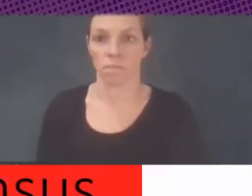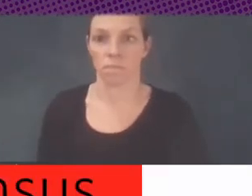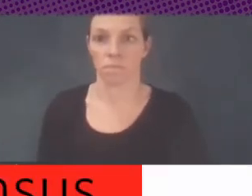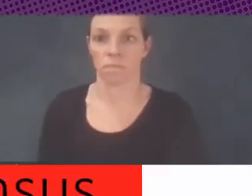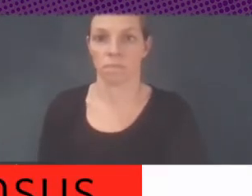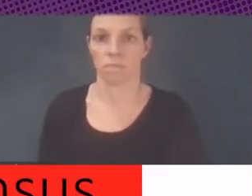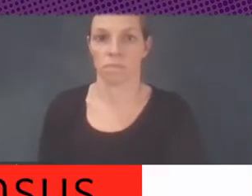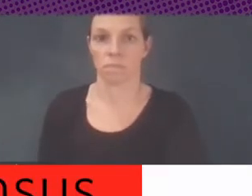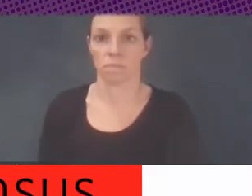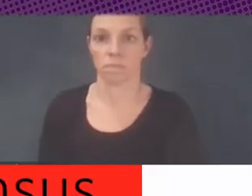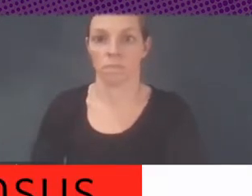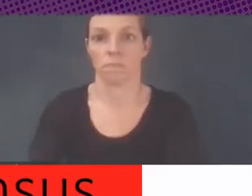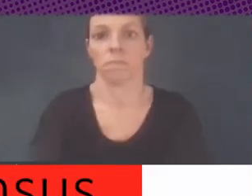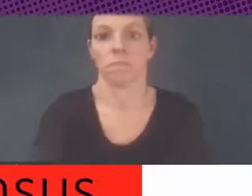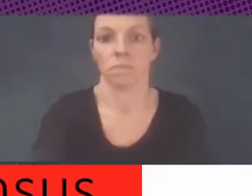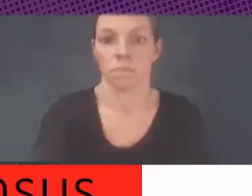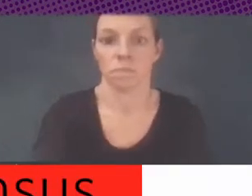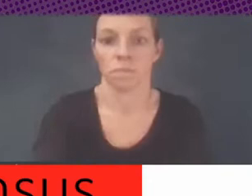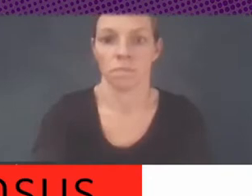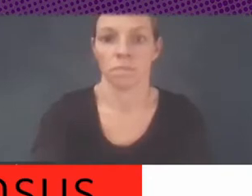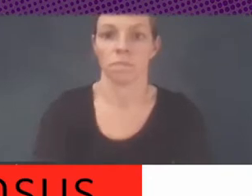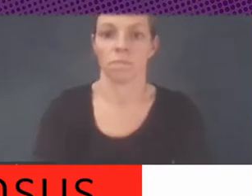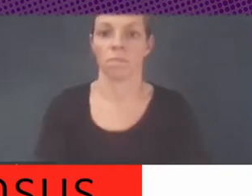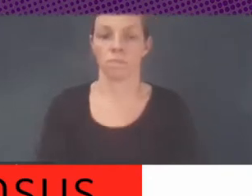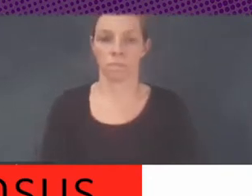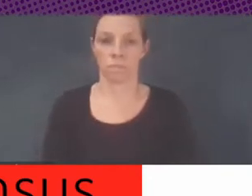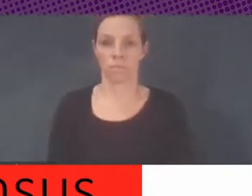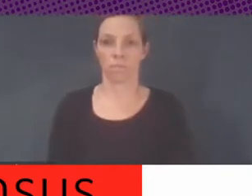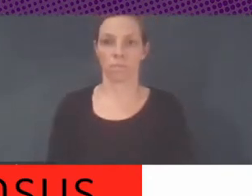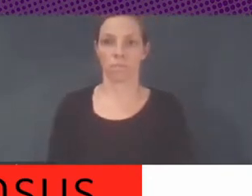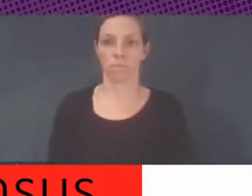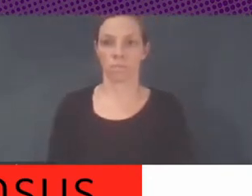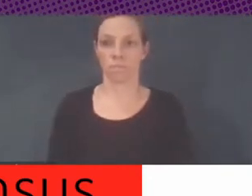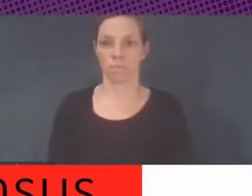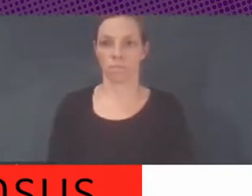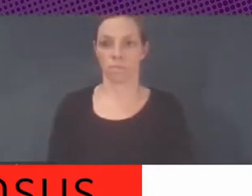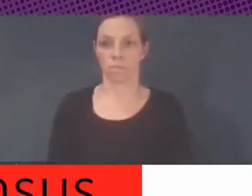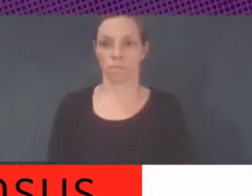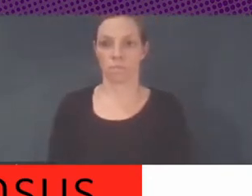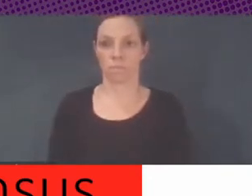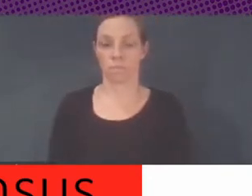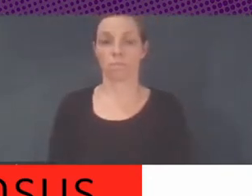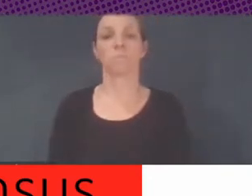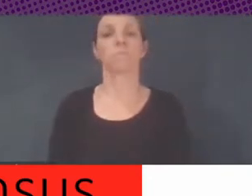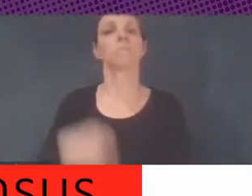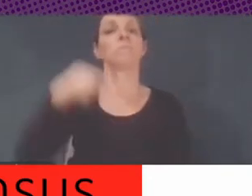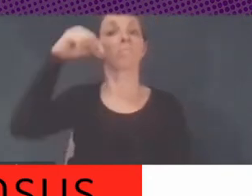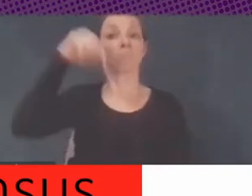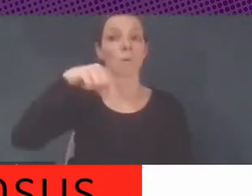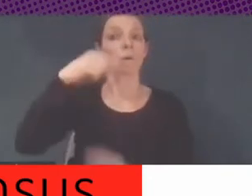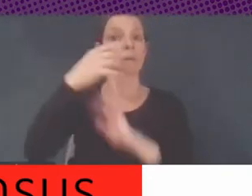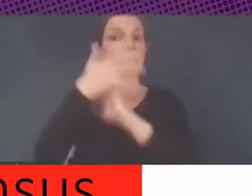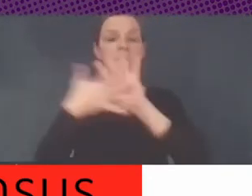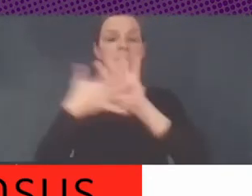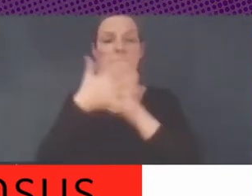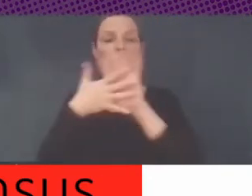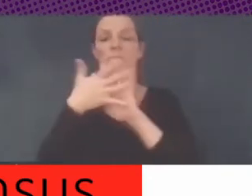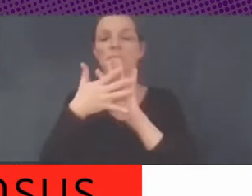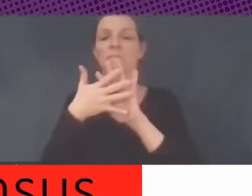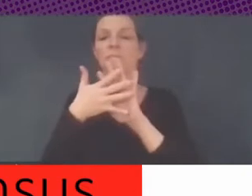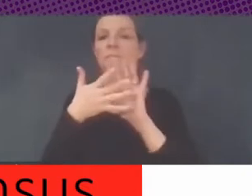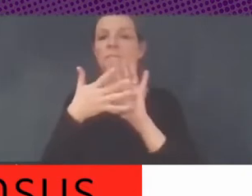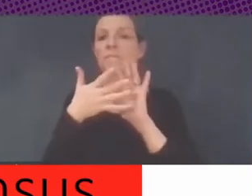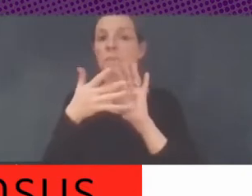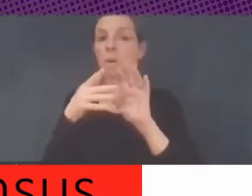I want to talk to you today about what I think is a really interesting new paradigm